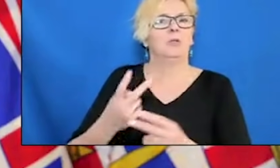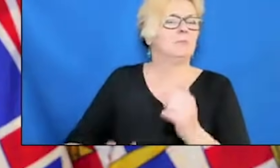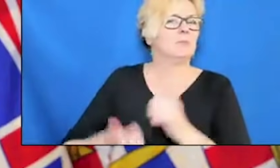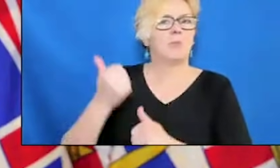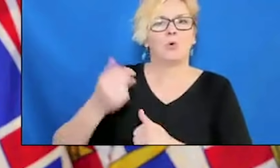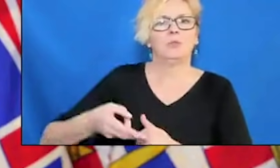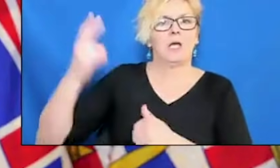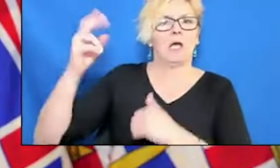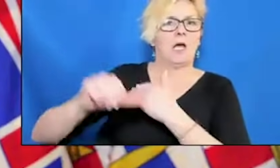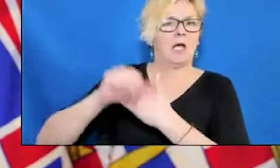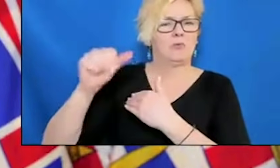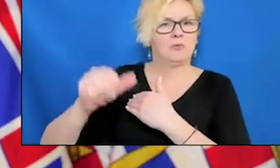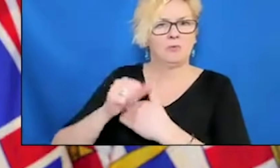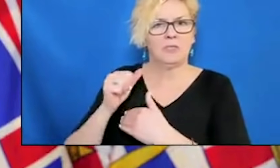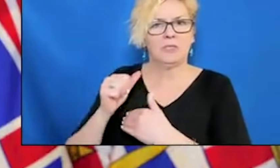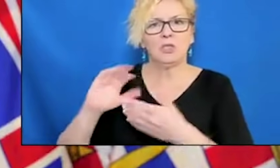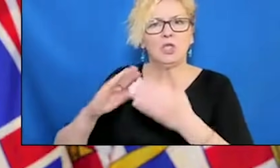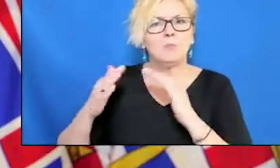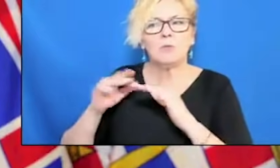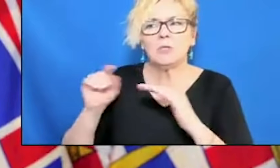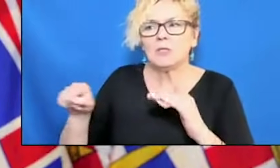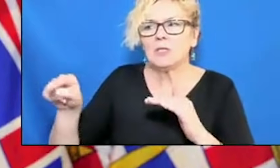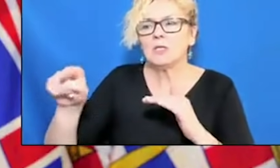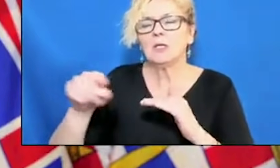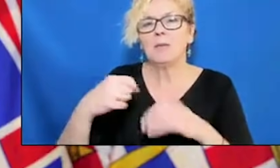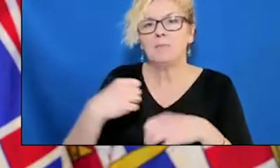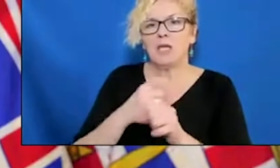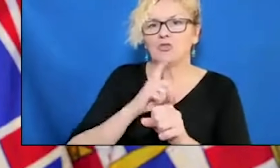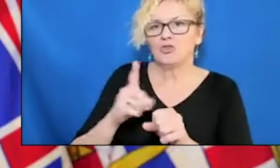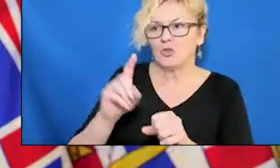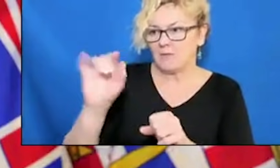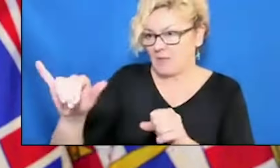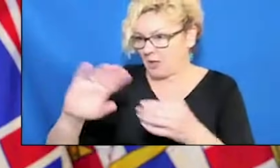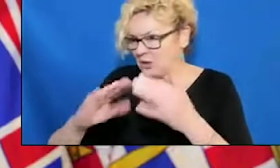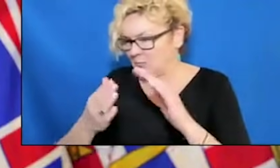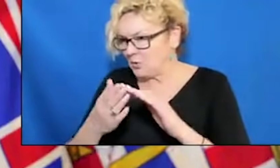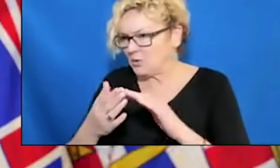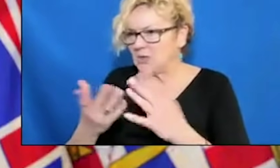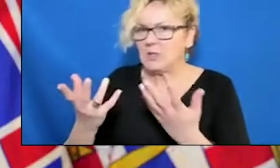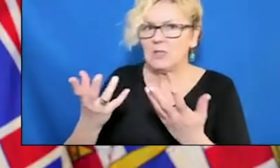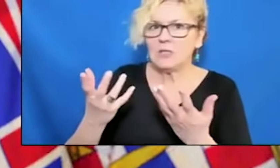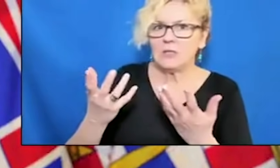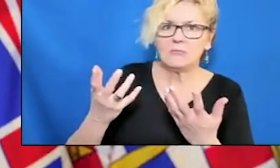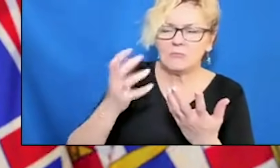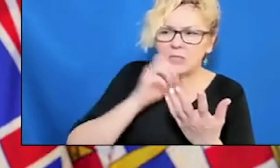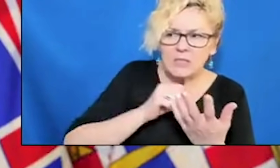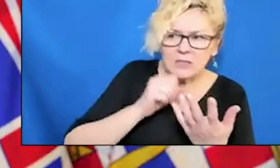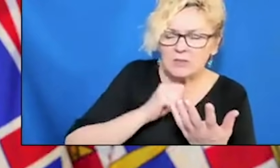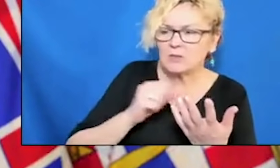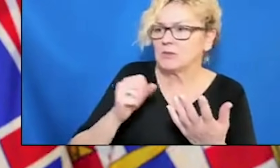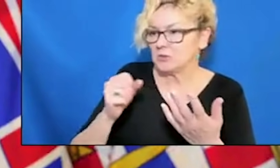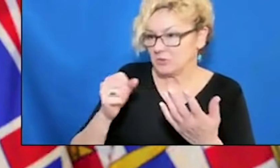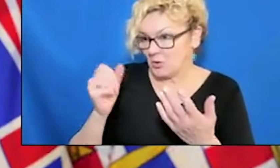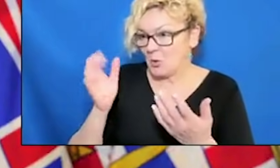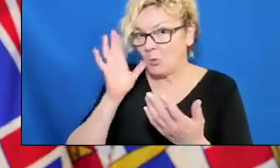older people, they're into the age-based program, making sure we're bringing the immunization programs to the